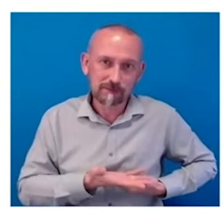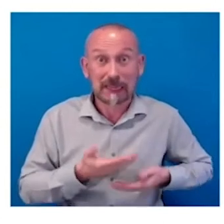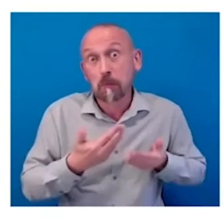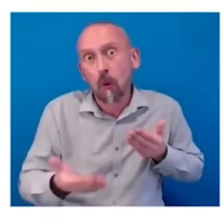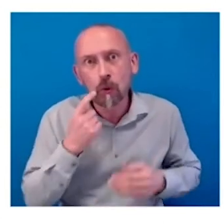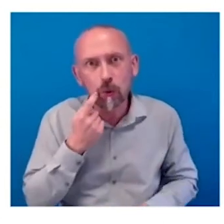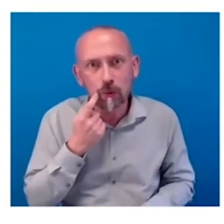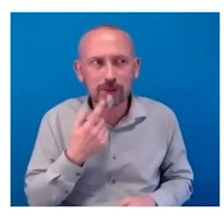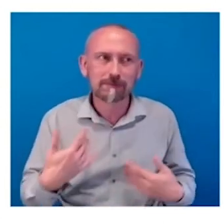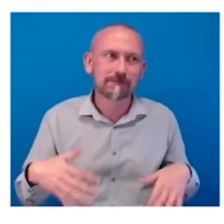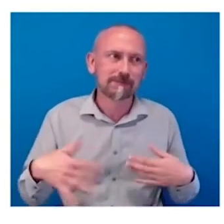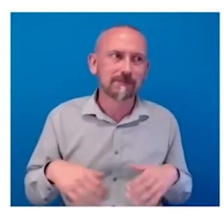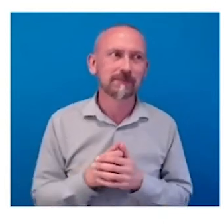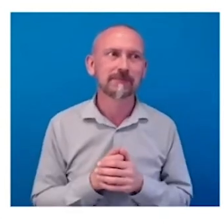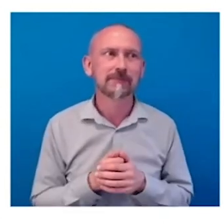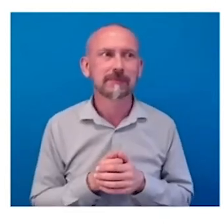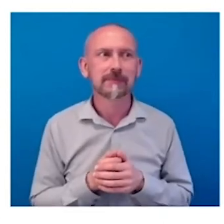that.